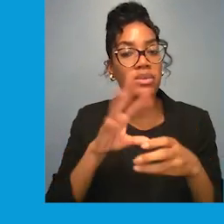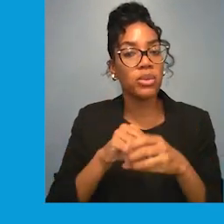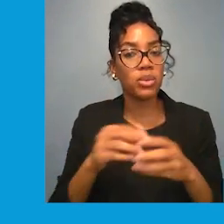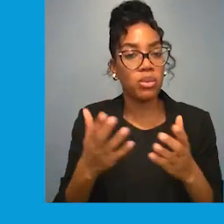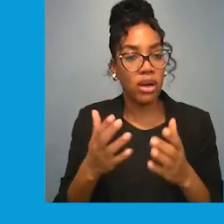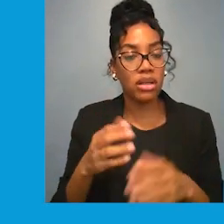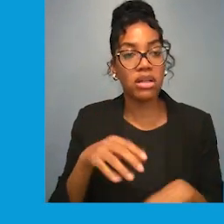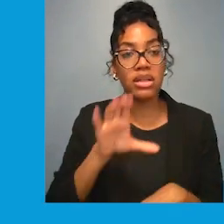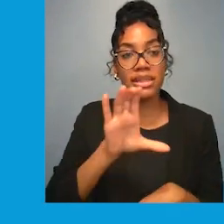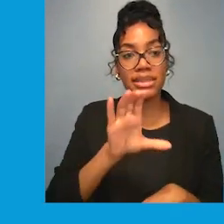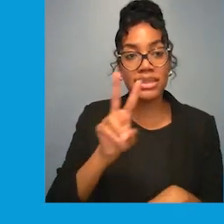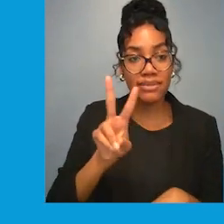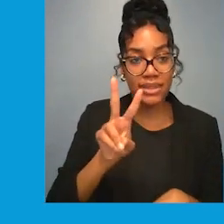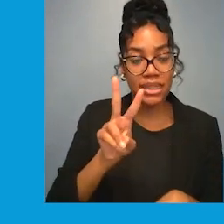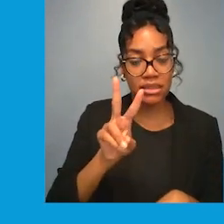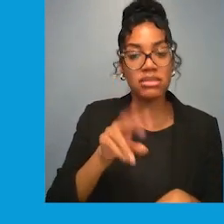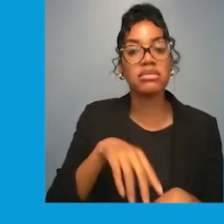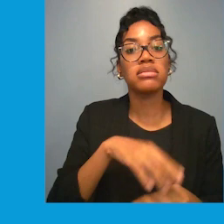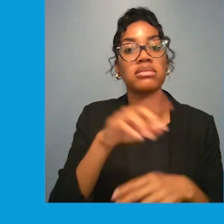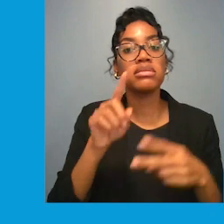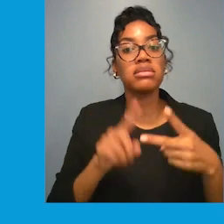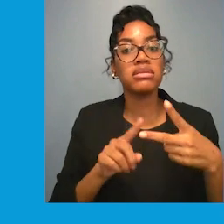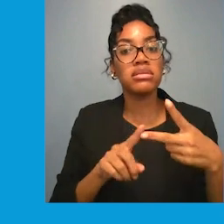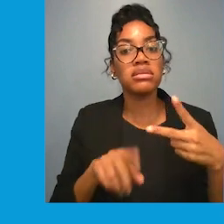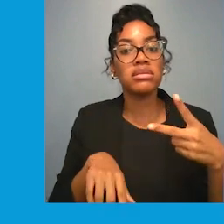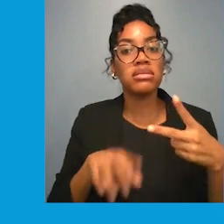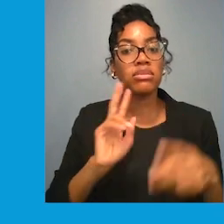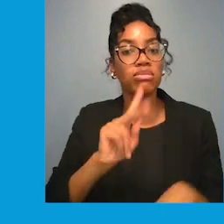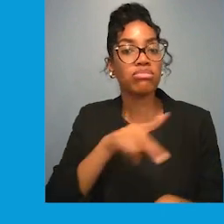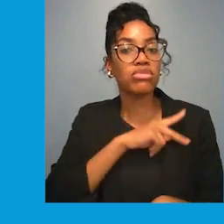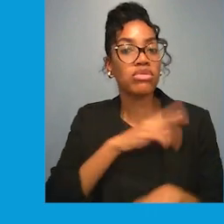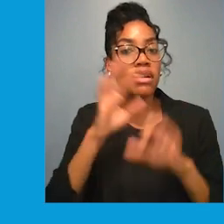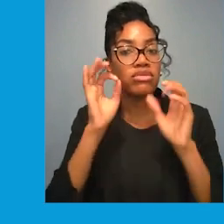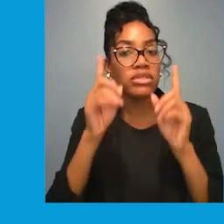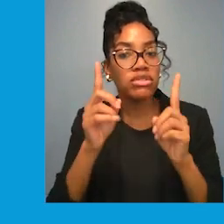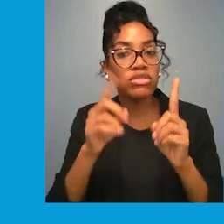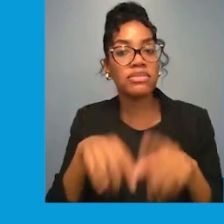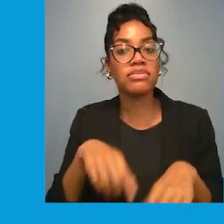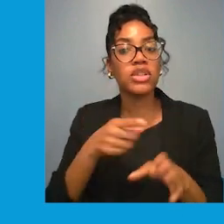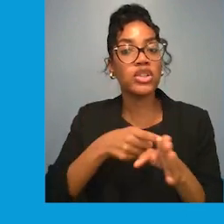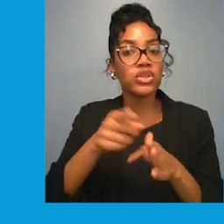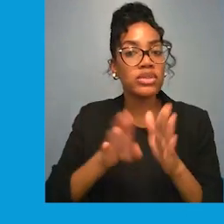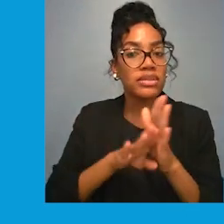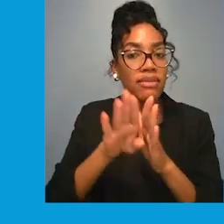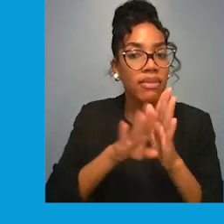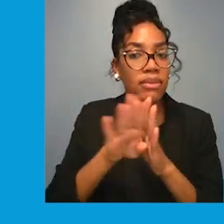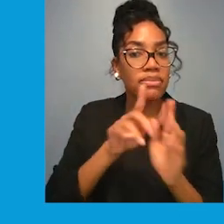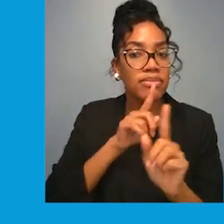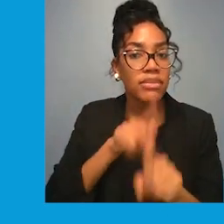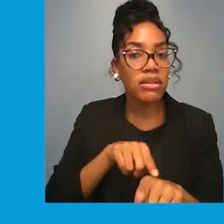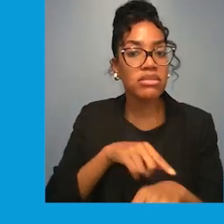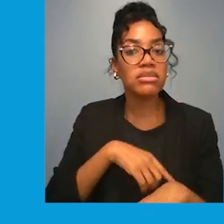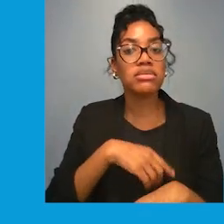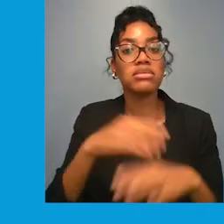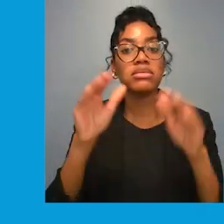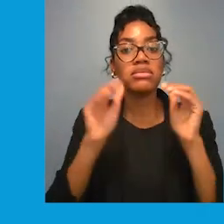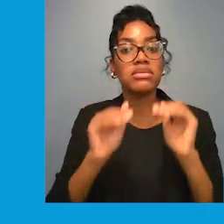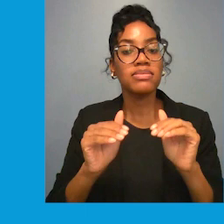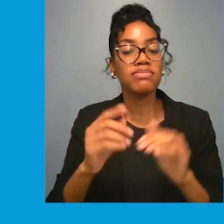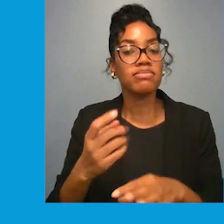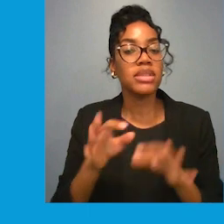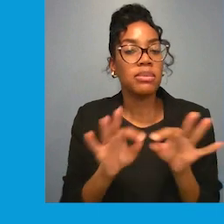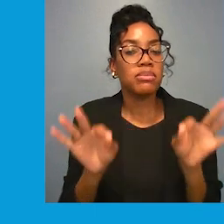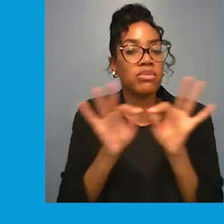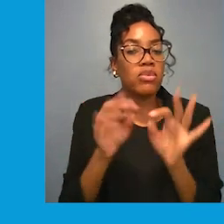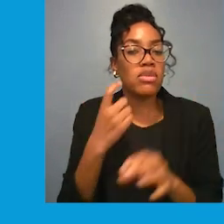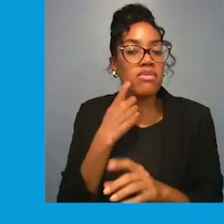vitae, your personal, educational, and career development responses, your relevant coursework and future year plans, 2 letters